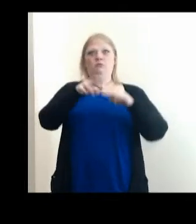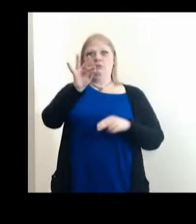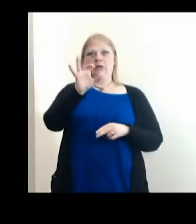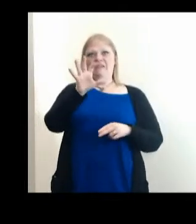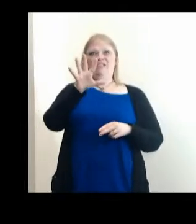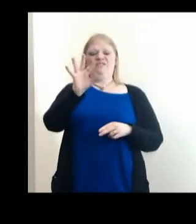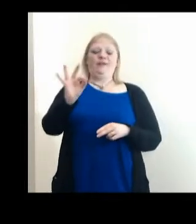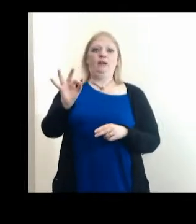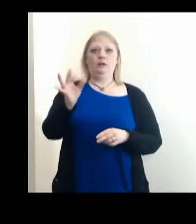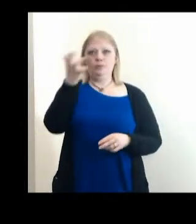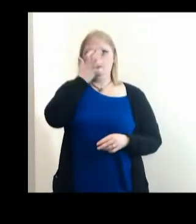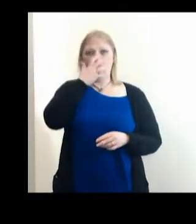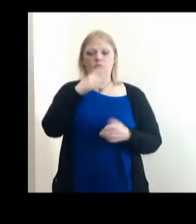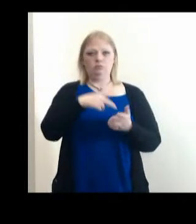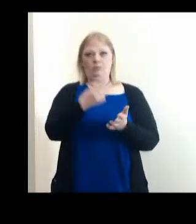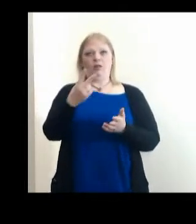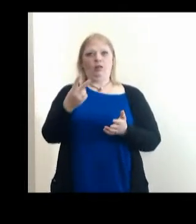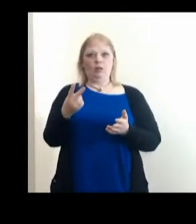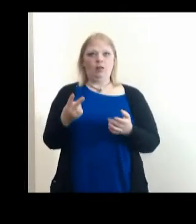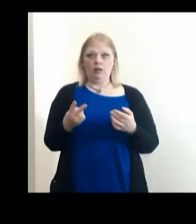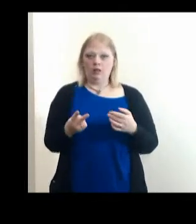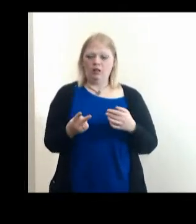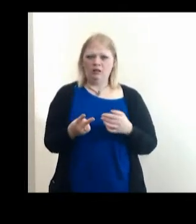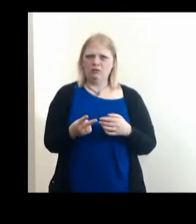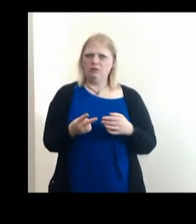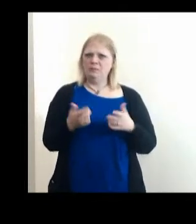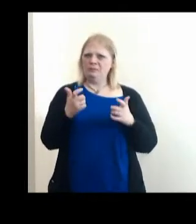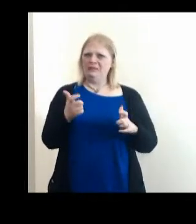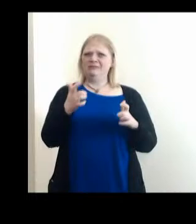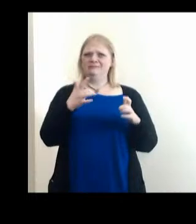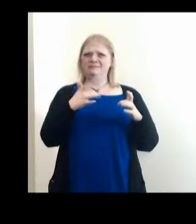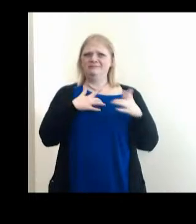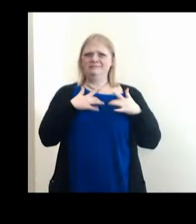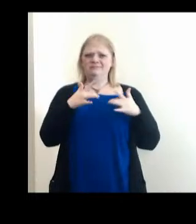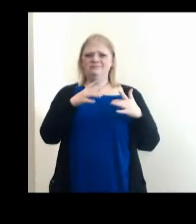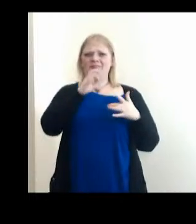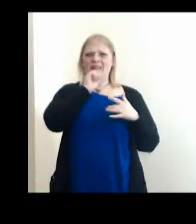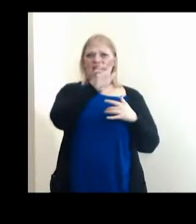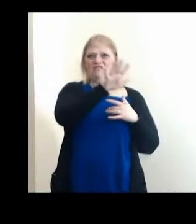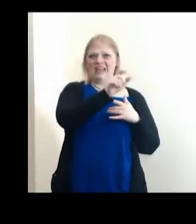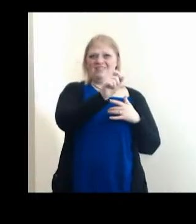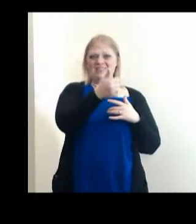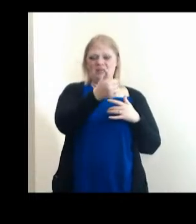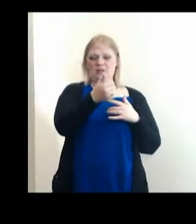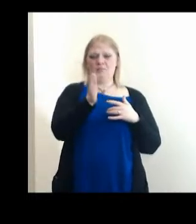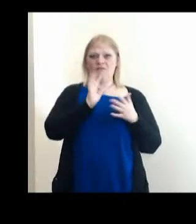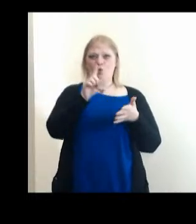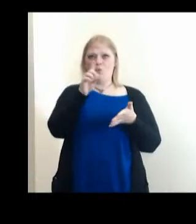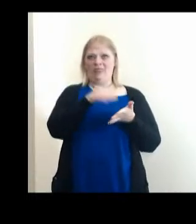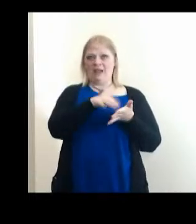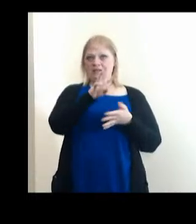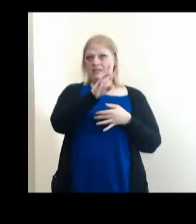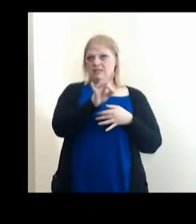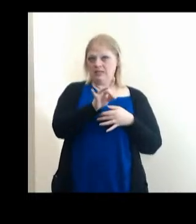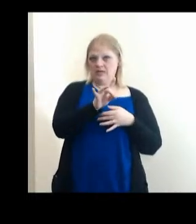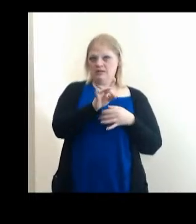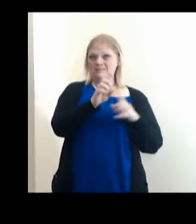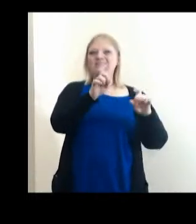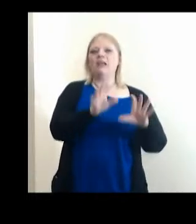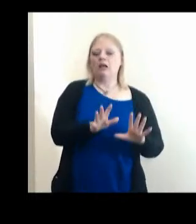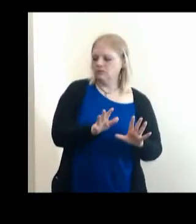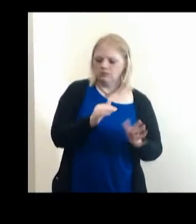double. This is really concerning. In the 5 to 10, it went from 1,068